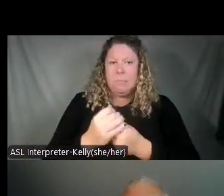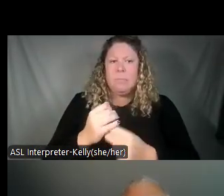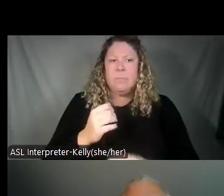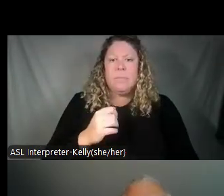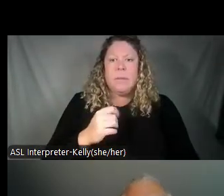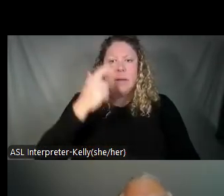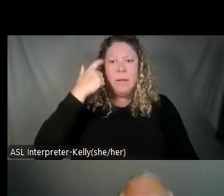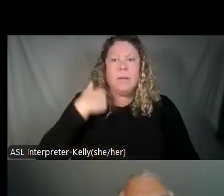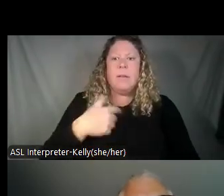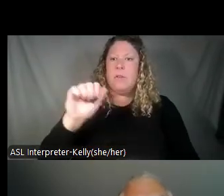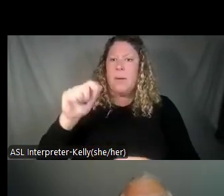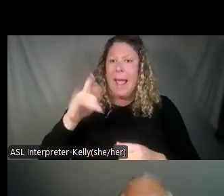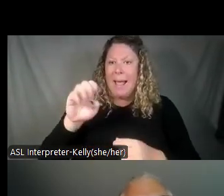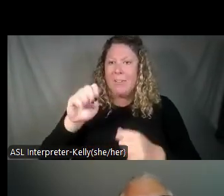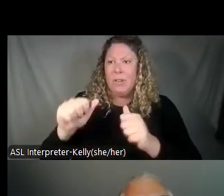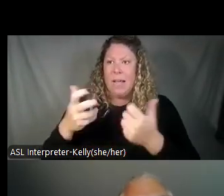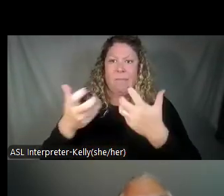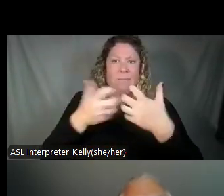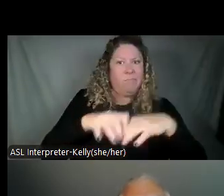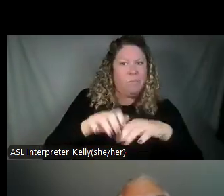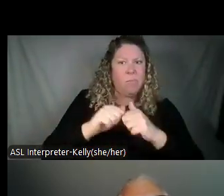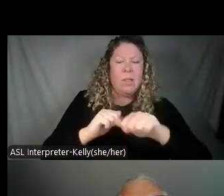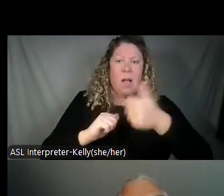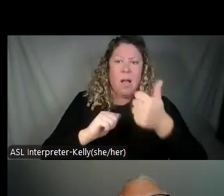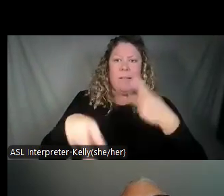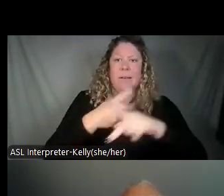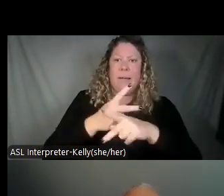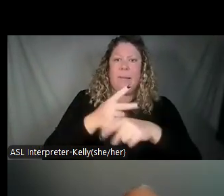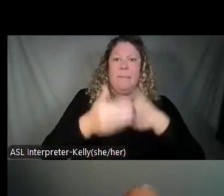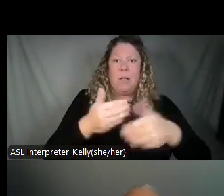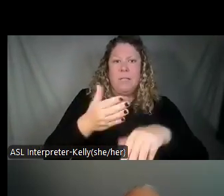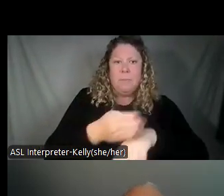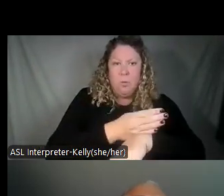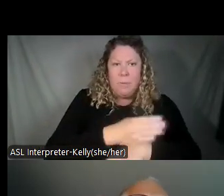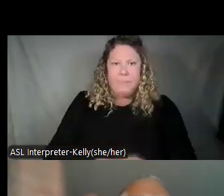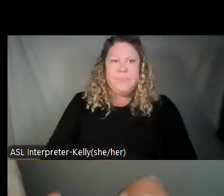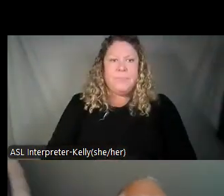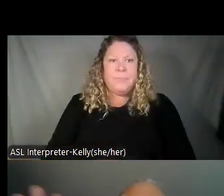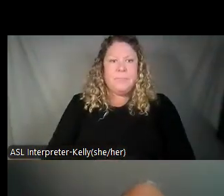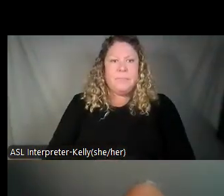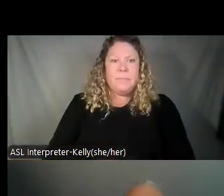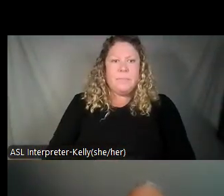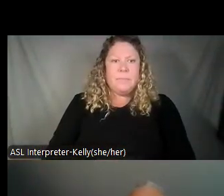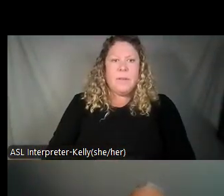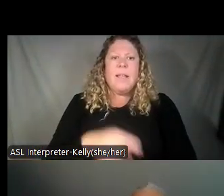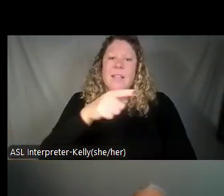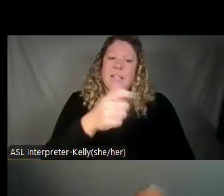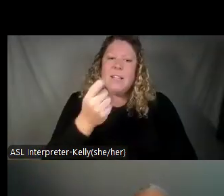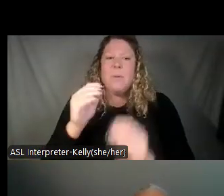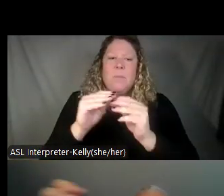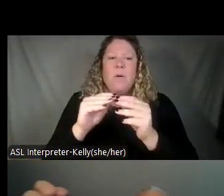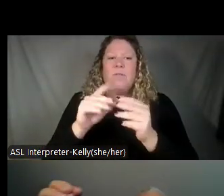processes with other types of process improvement. Now, this is a criticism. This is